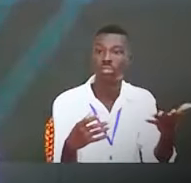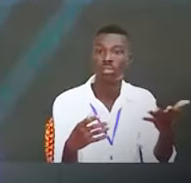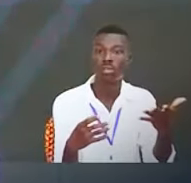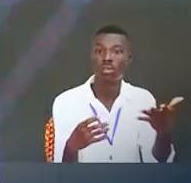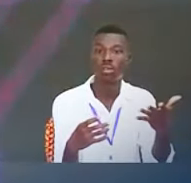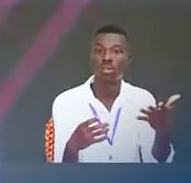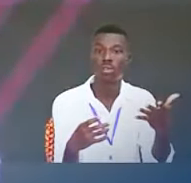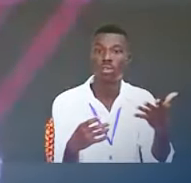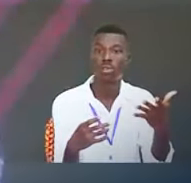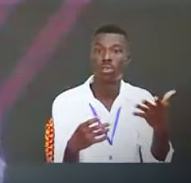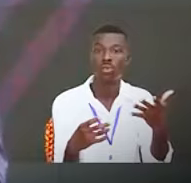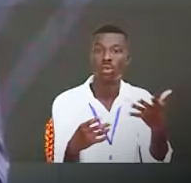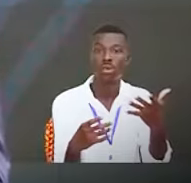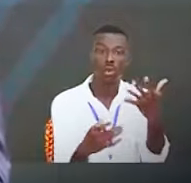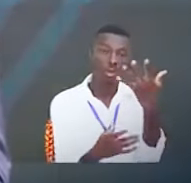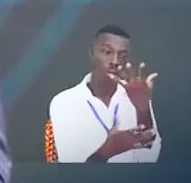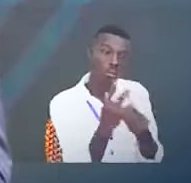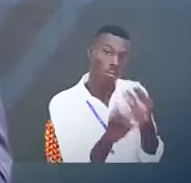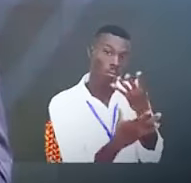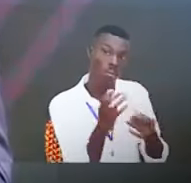forsake their own mercies.